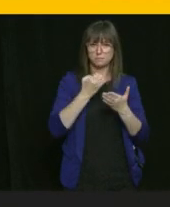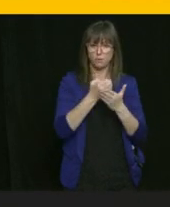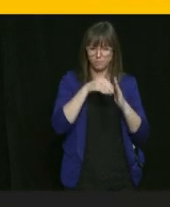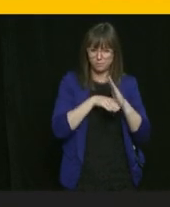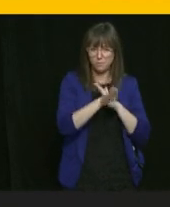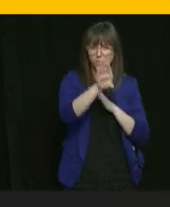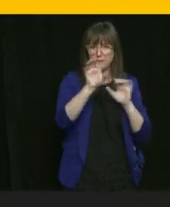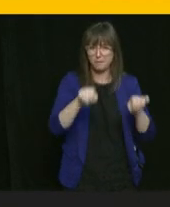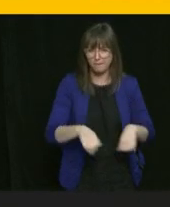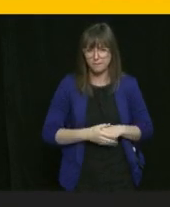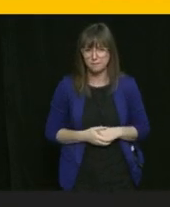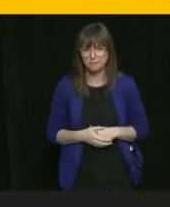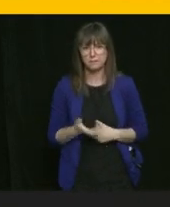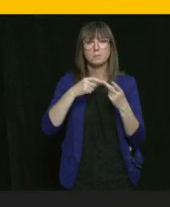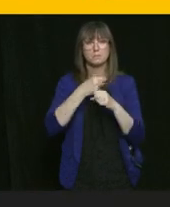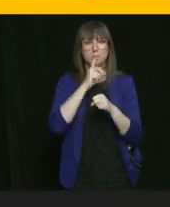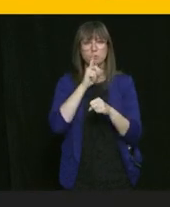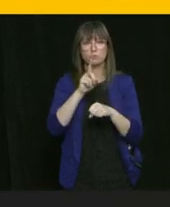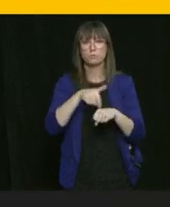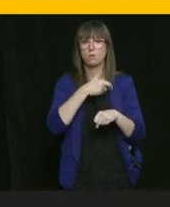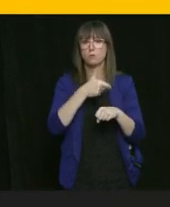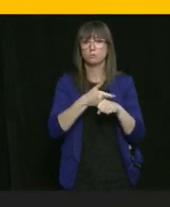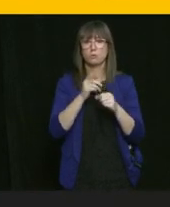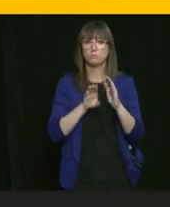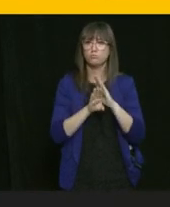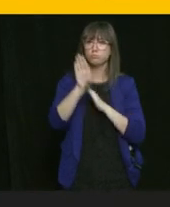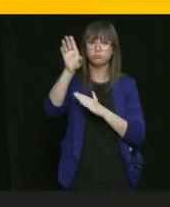I look forward to hearing more from the Minister in prosperity.